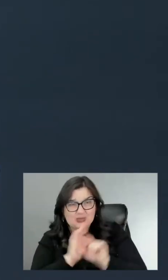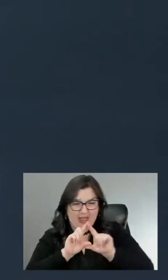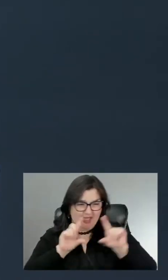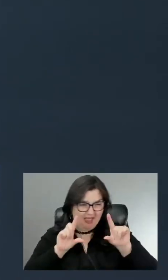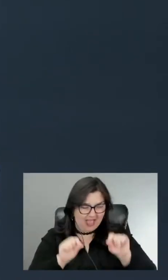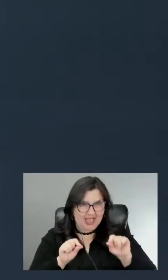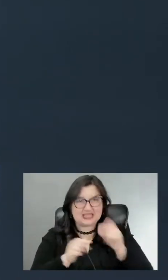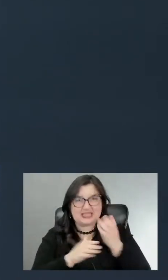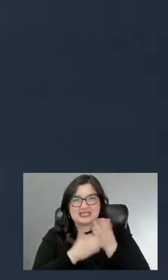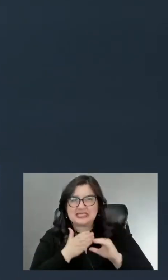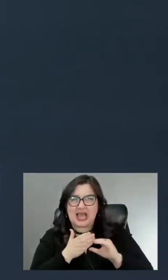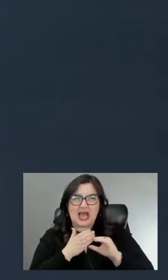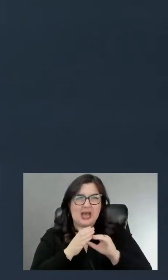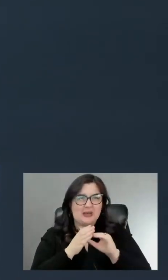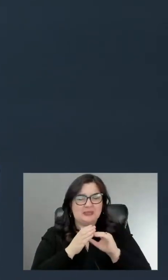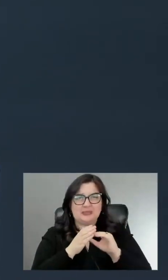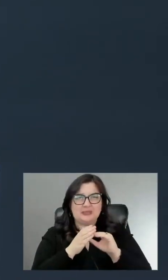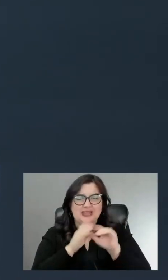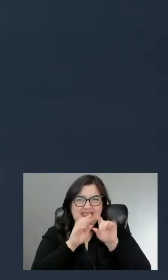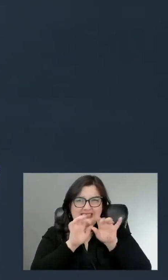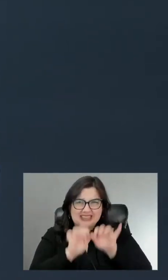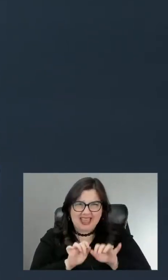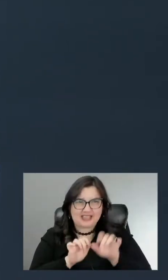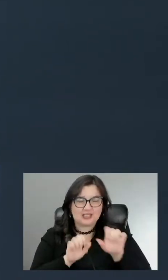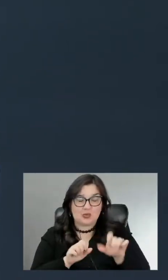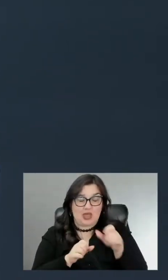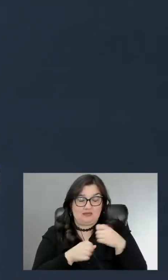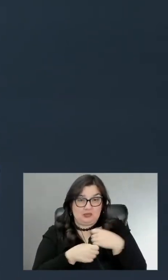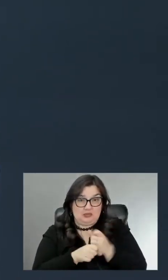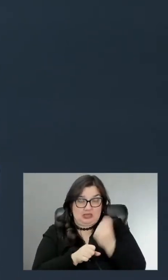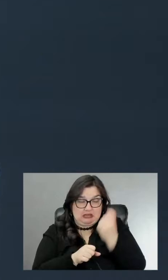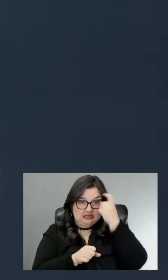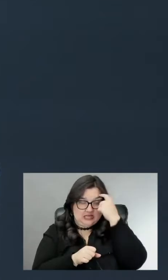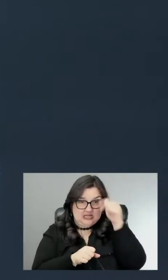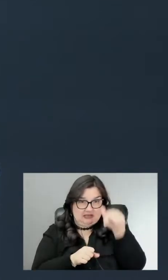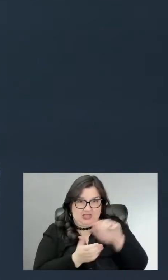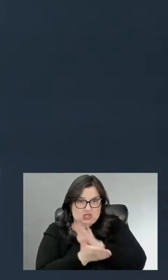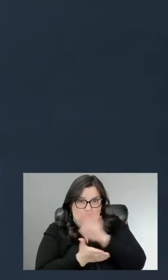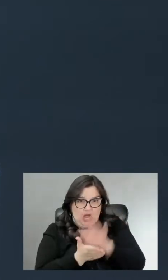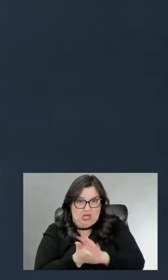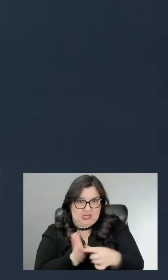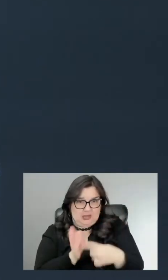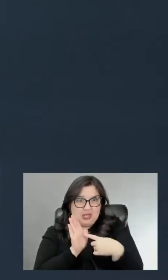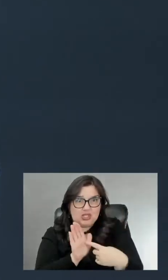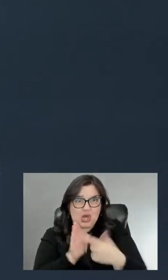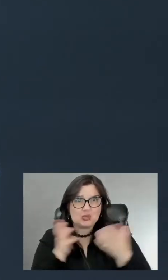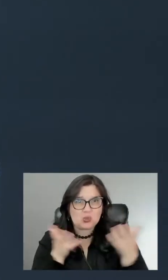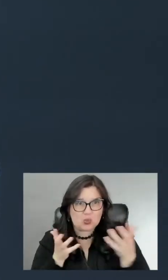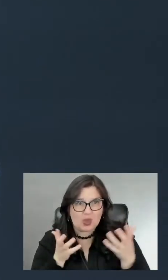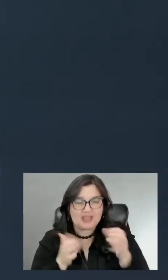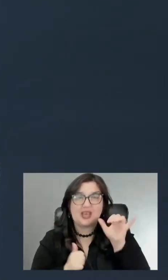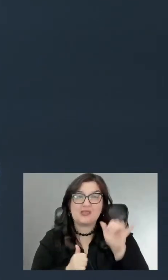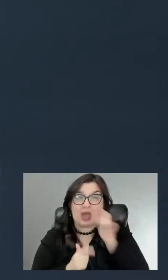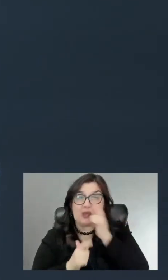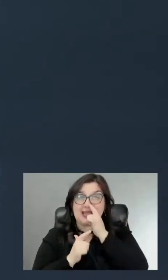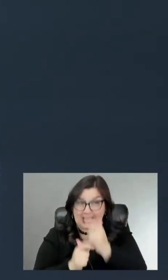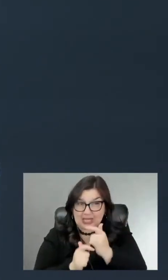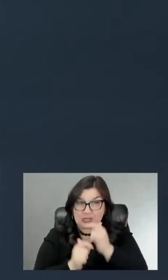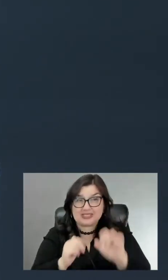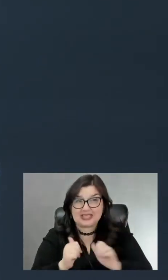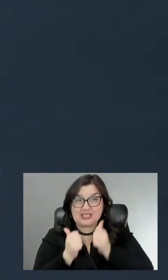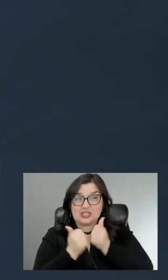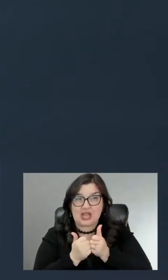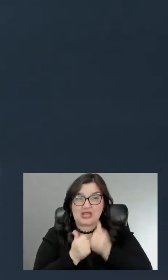text in it, and you have to make sense of what that document represents. And so that was an interesting challenge for us, and we said, hey, let's solve this